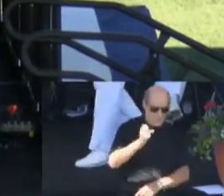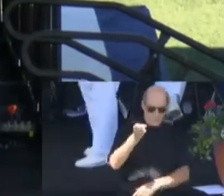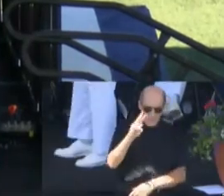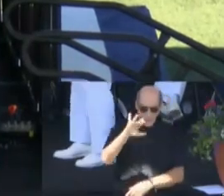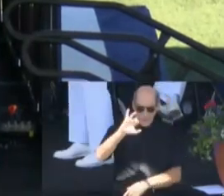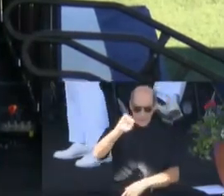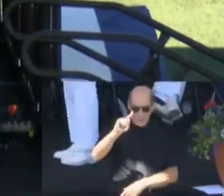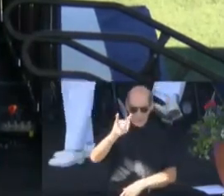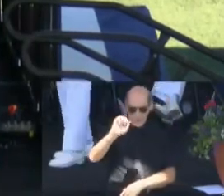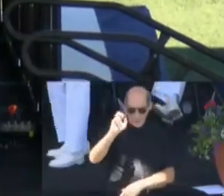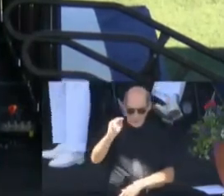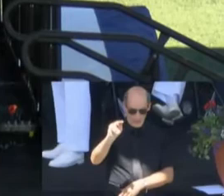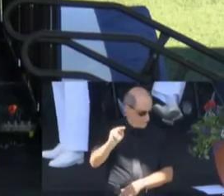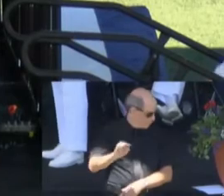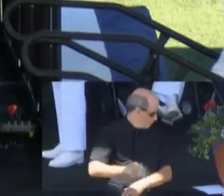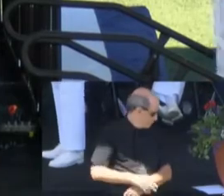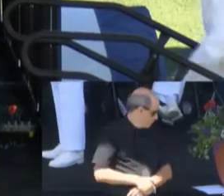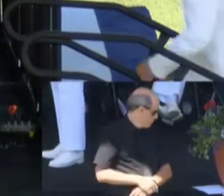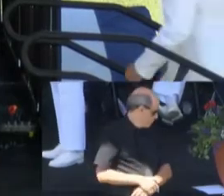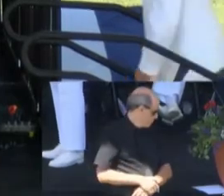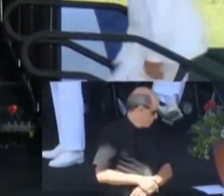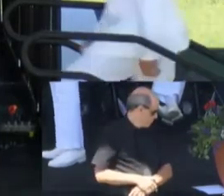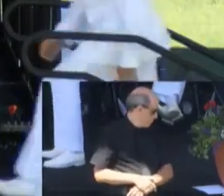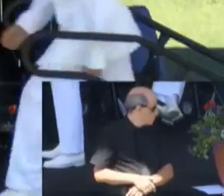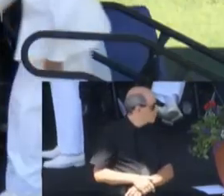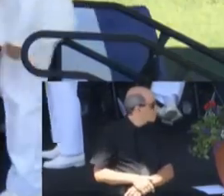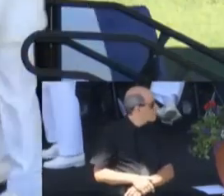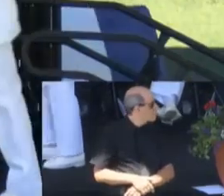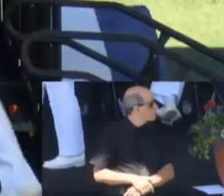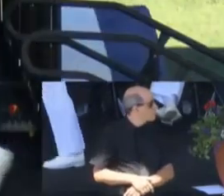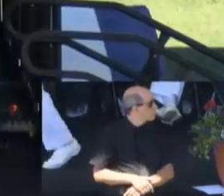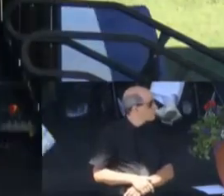Christian James Giordano.